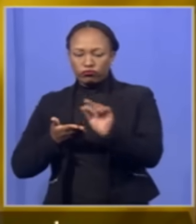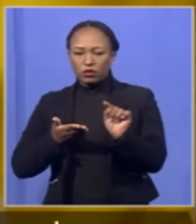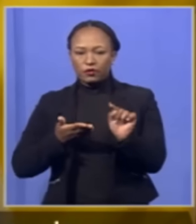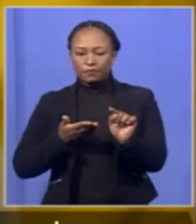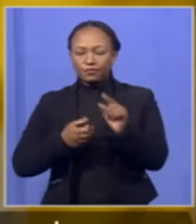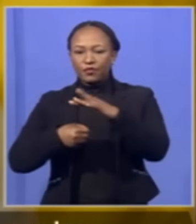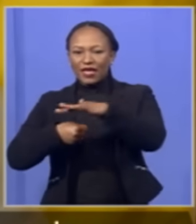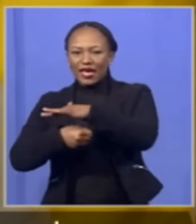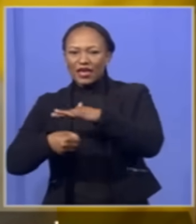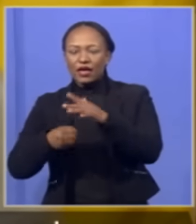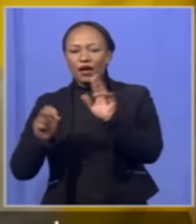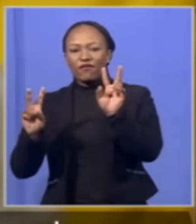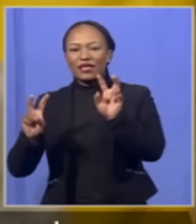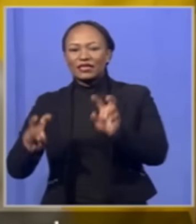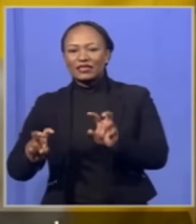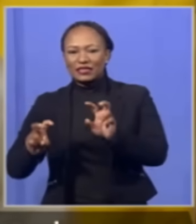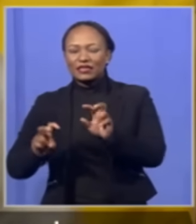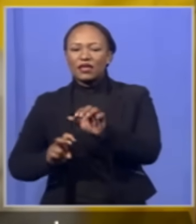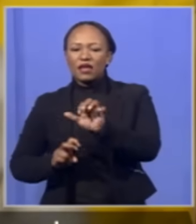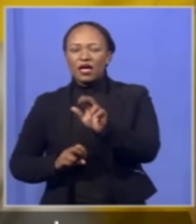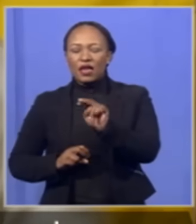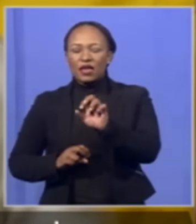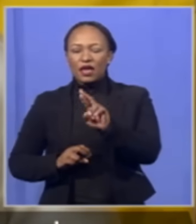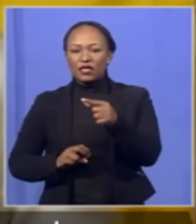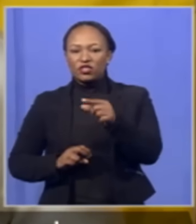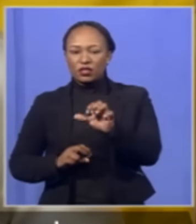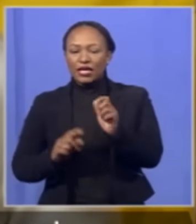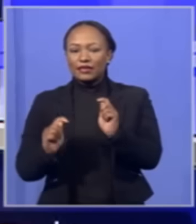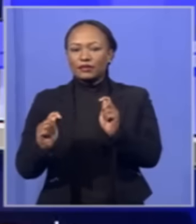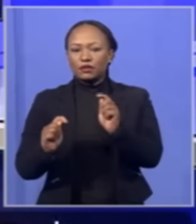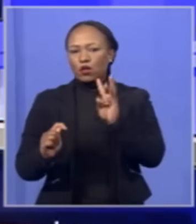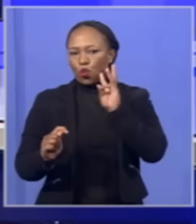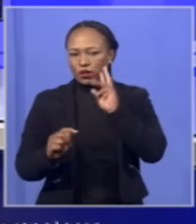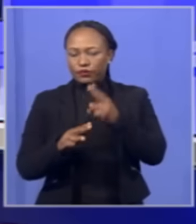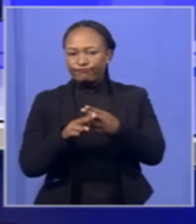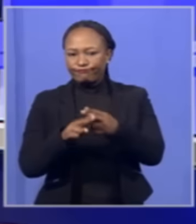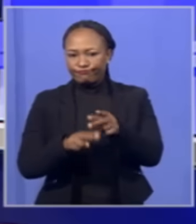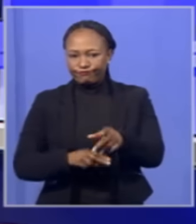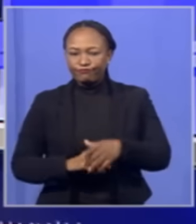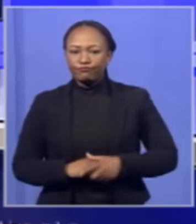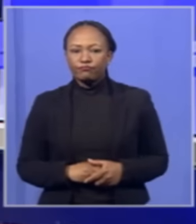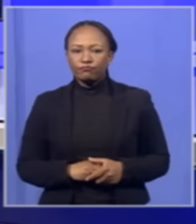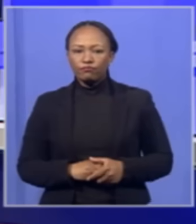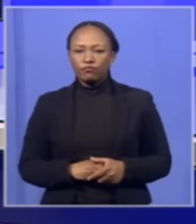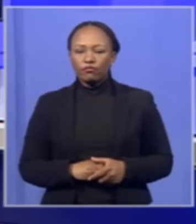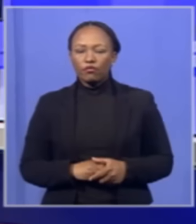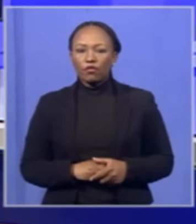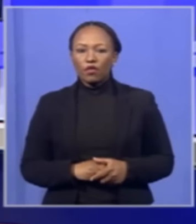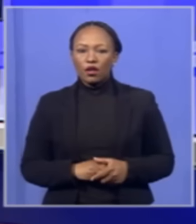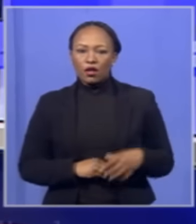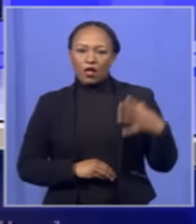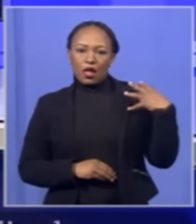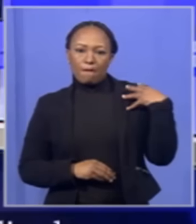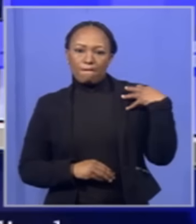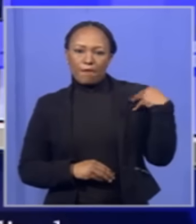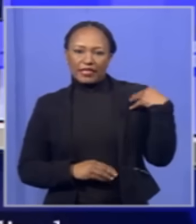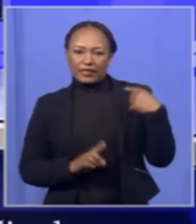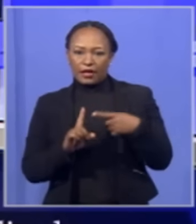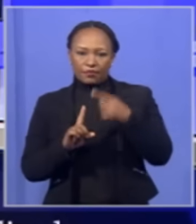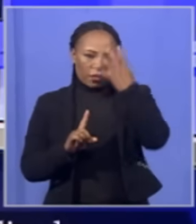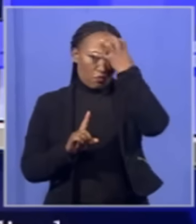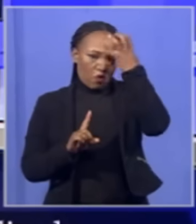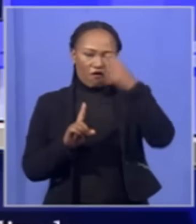of energy, logistics, water, and sanitation. Tona ya Science le Technology Professor Blade